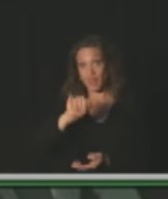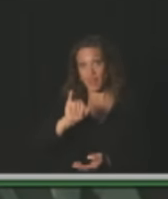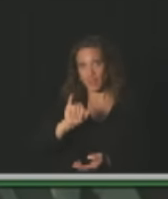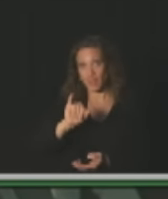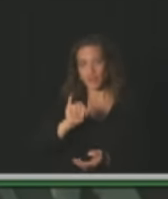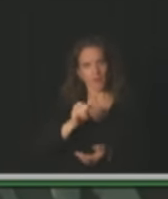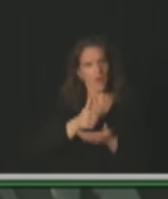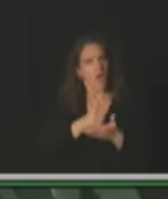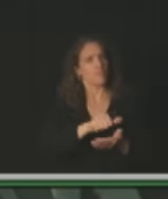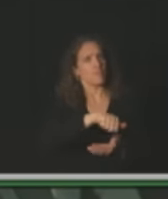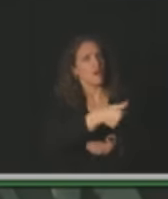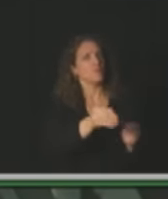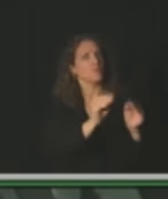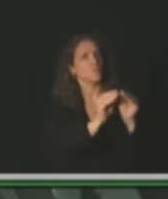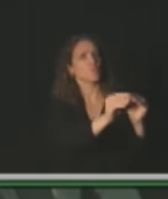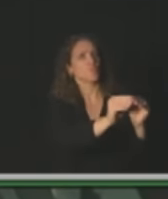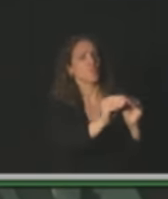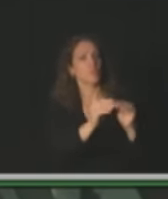Help the homeless.